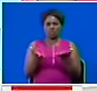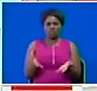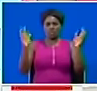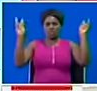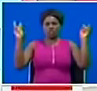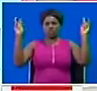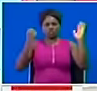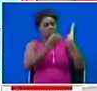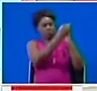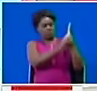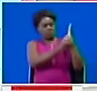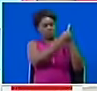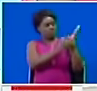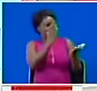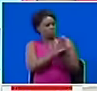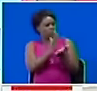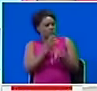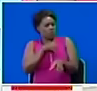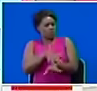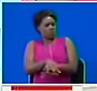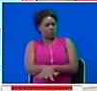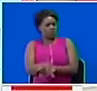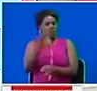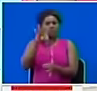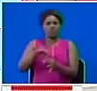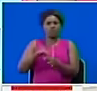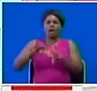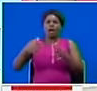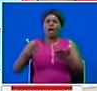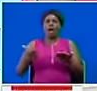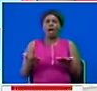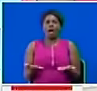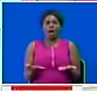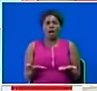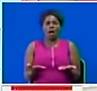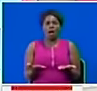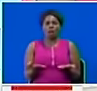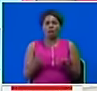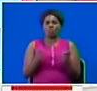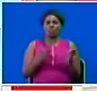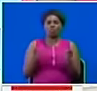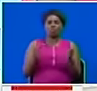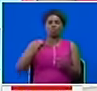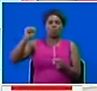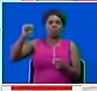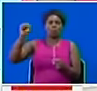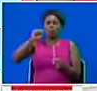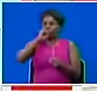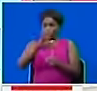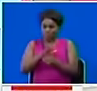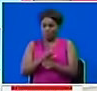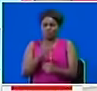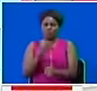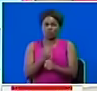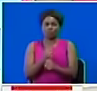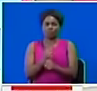of manifestos and whether they will influence the vote and how to keep all of these politicians answerable to the promises they make during